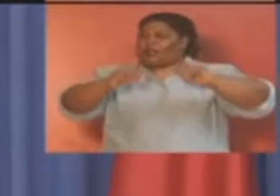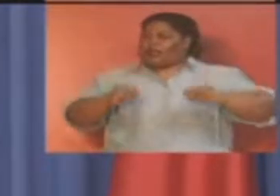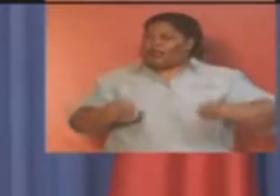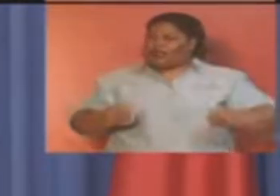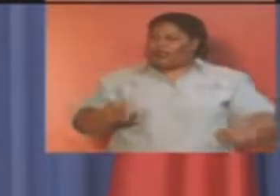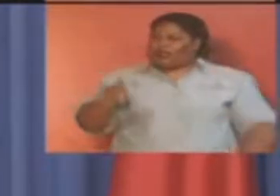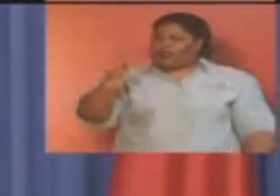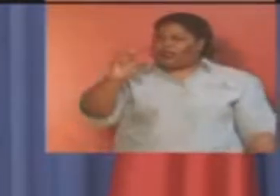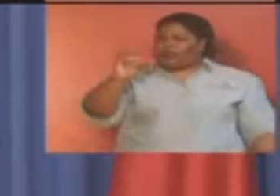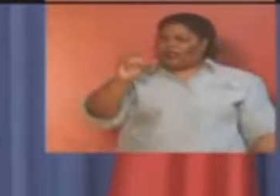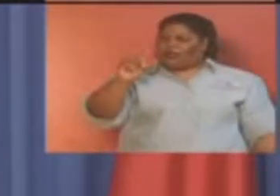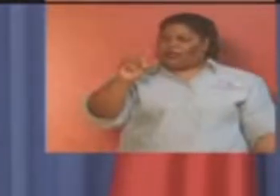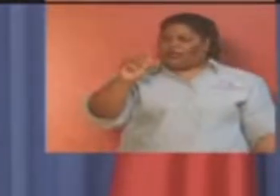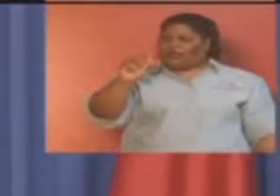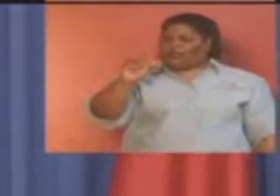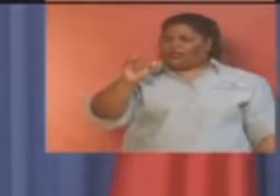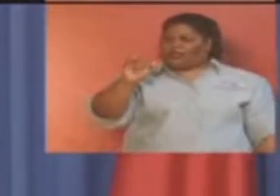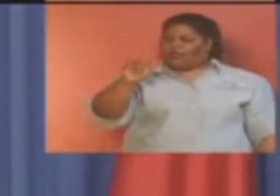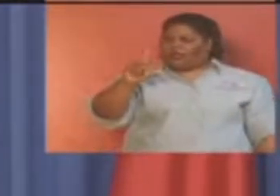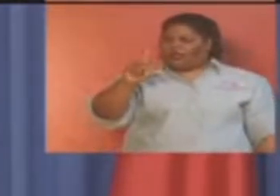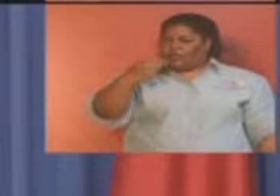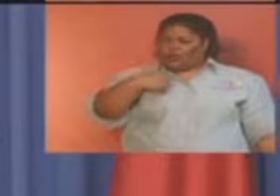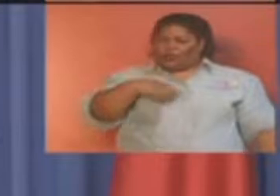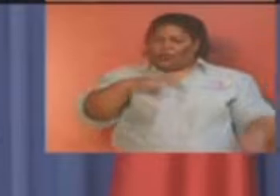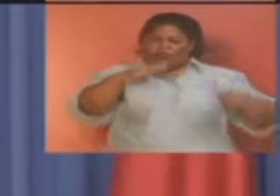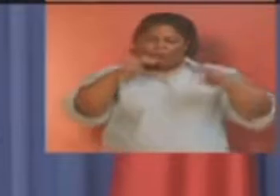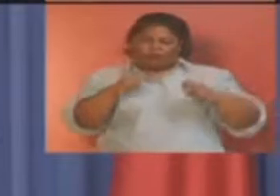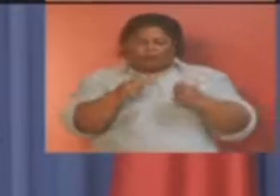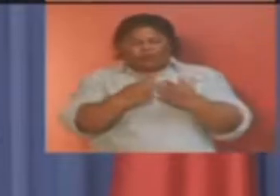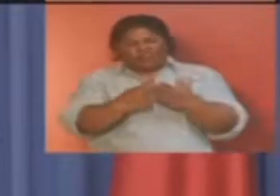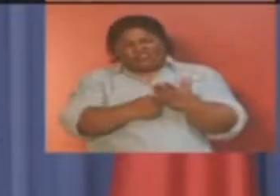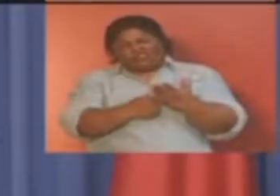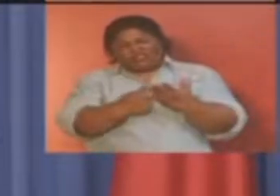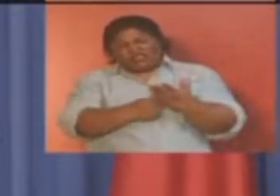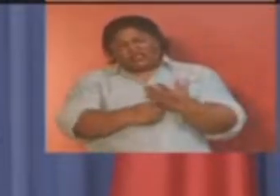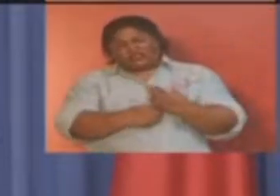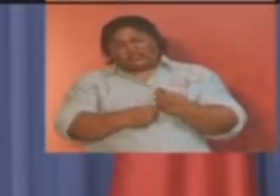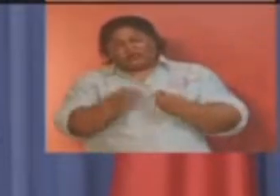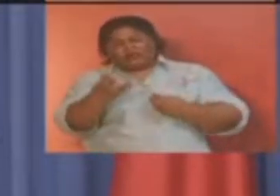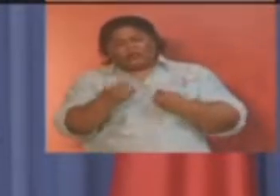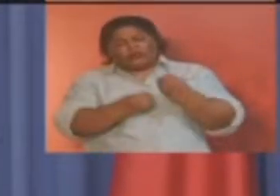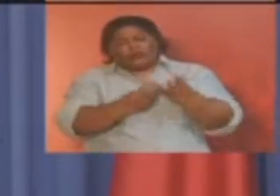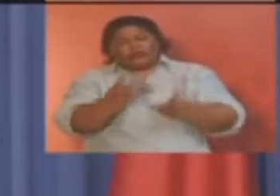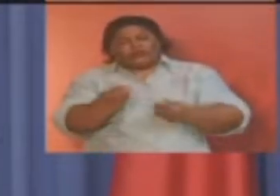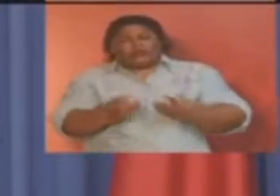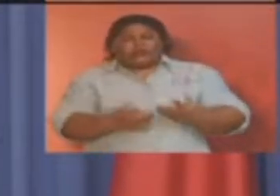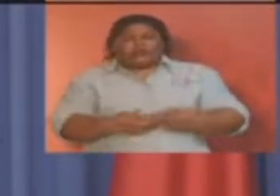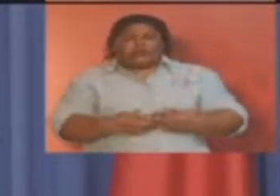have taken a decision after consultation and after a number of representations to the Prime